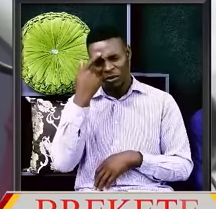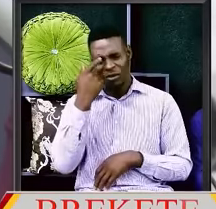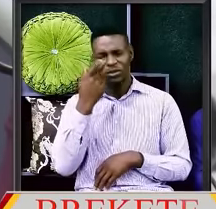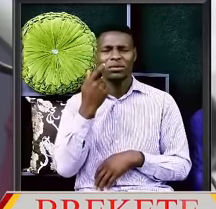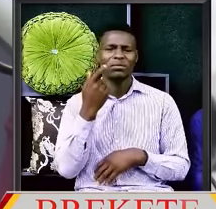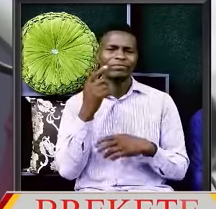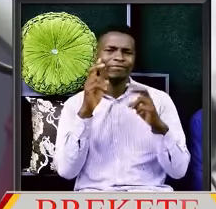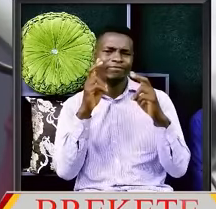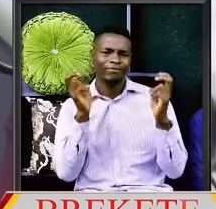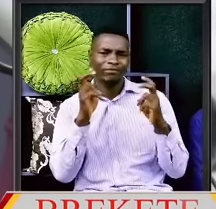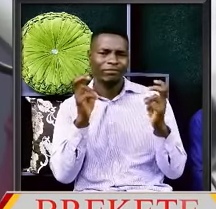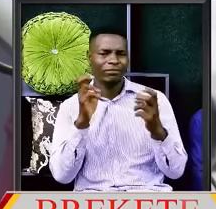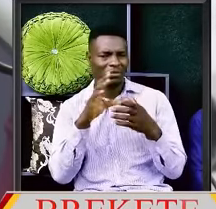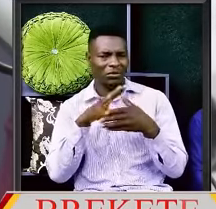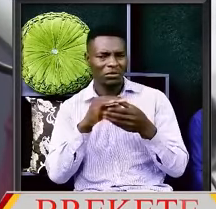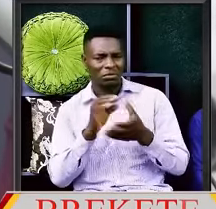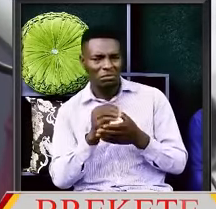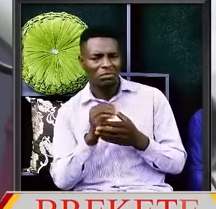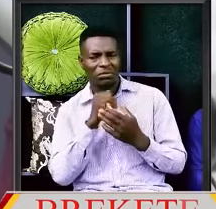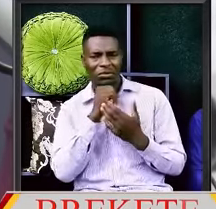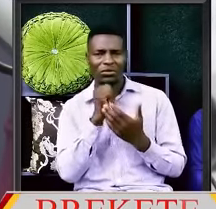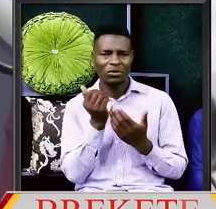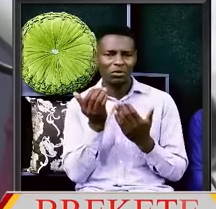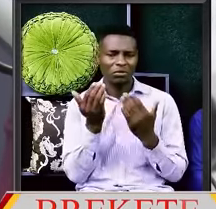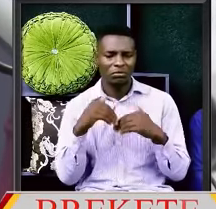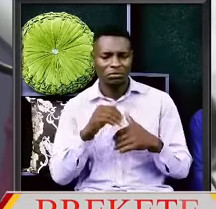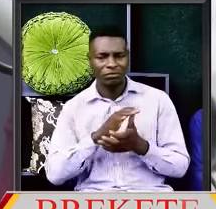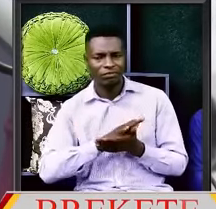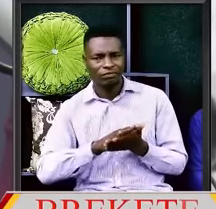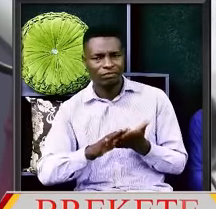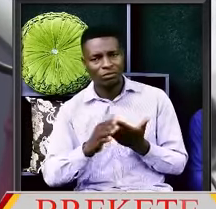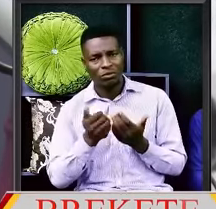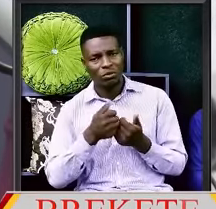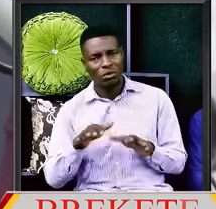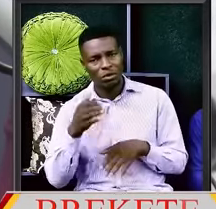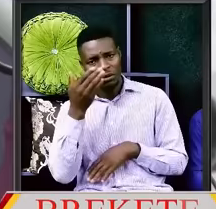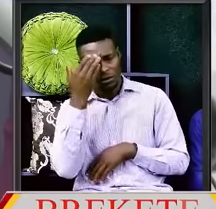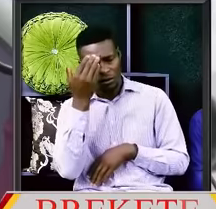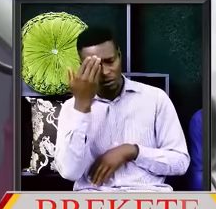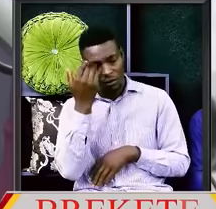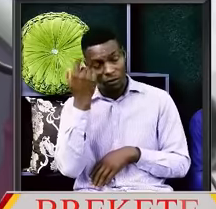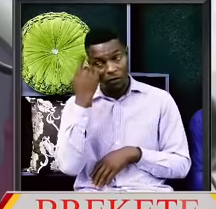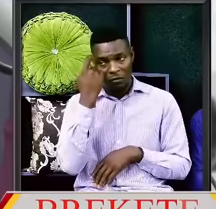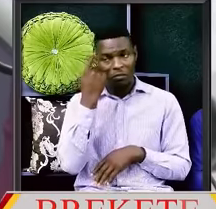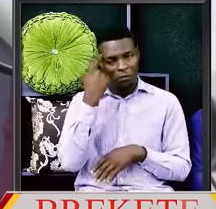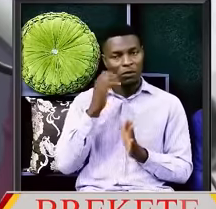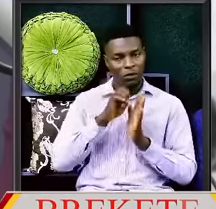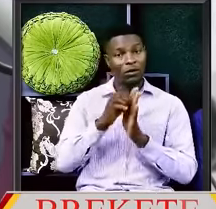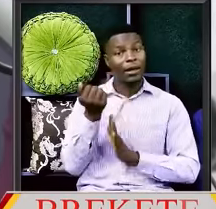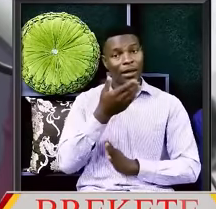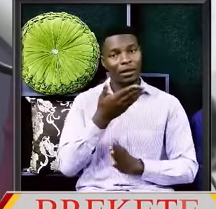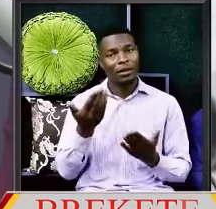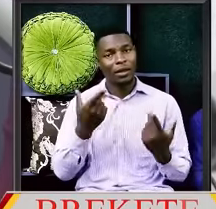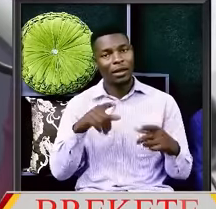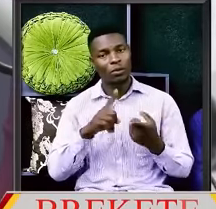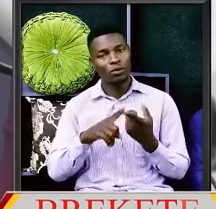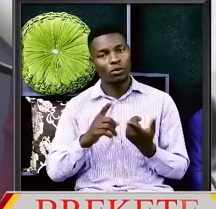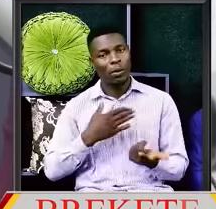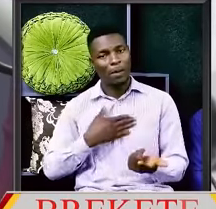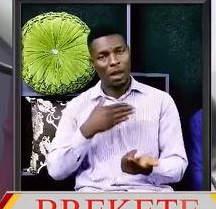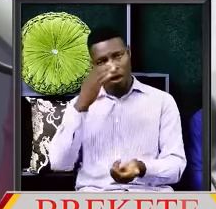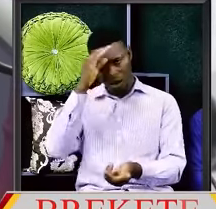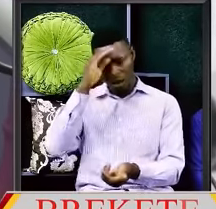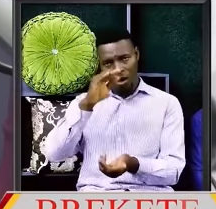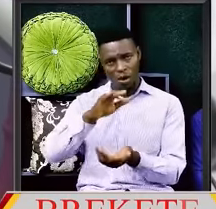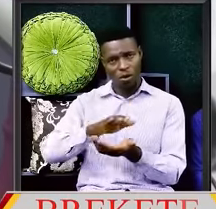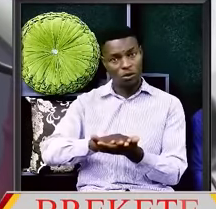know. We think by the person. If anything happened to my husband, okay, and I'm there with my husband, I should